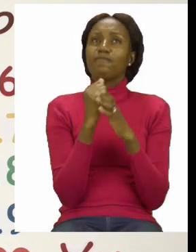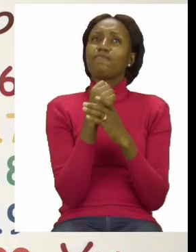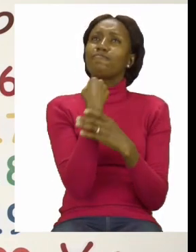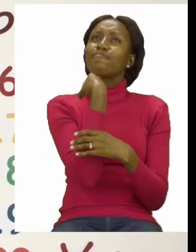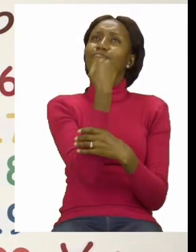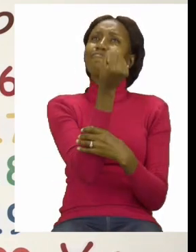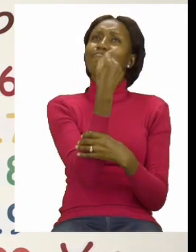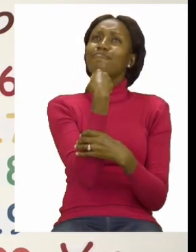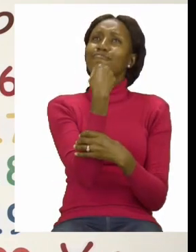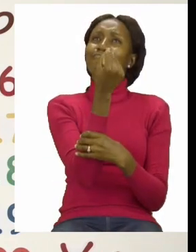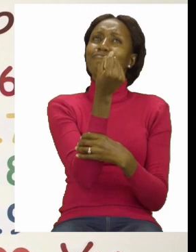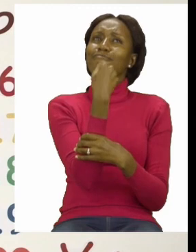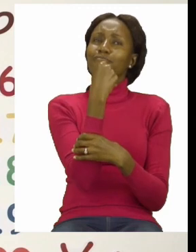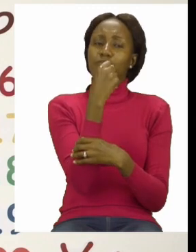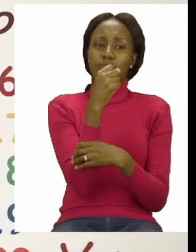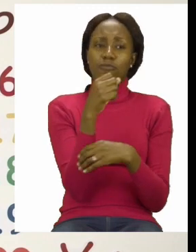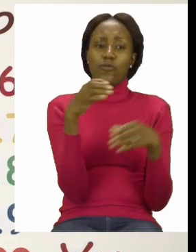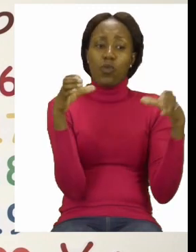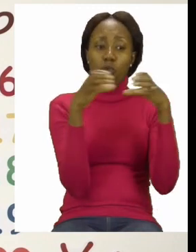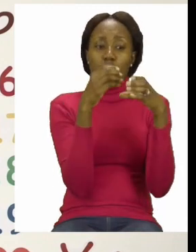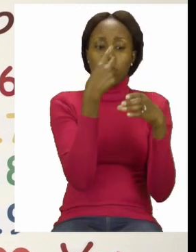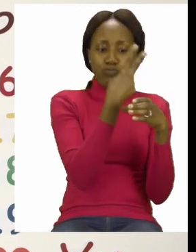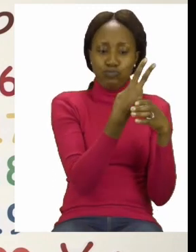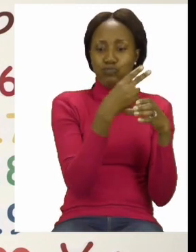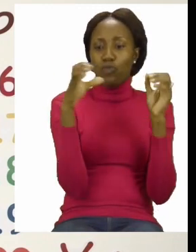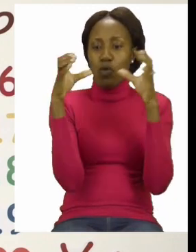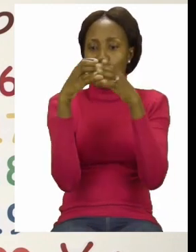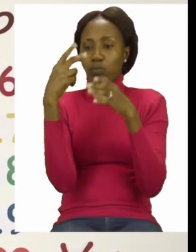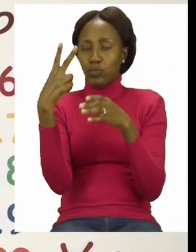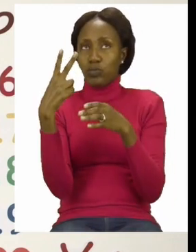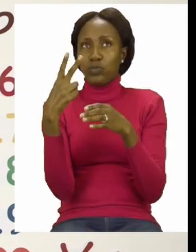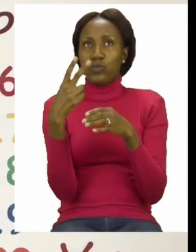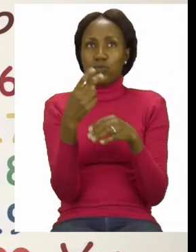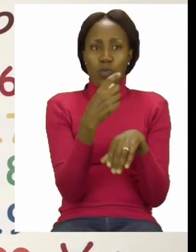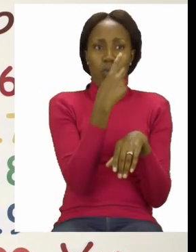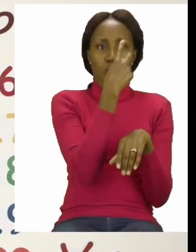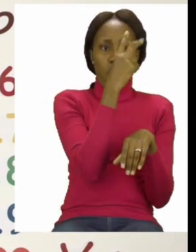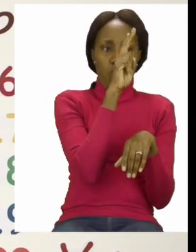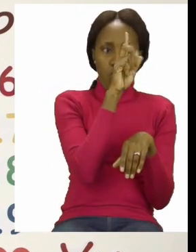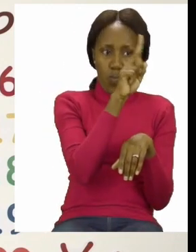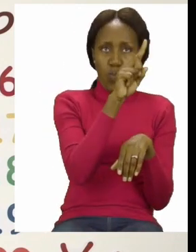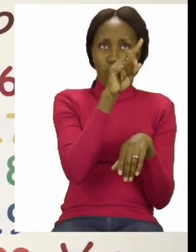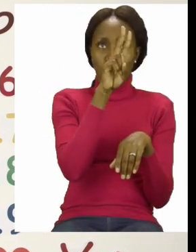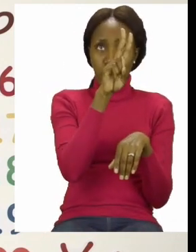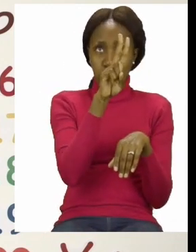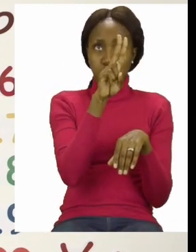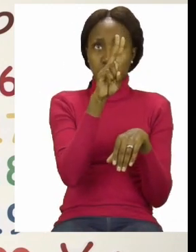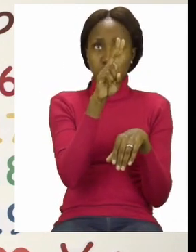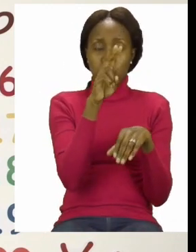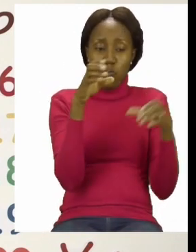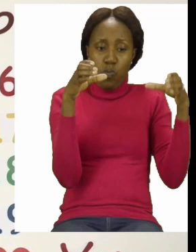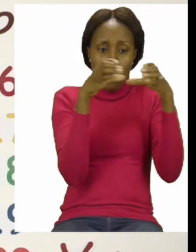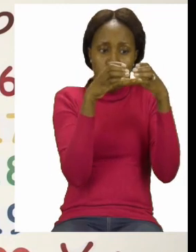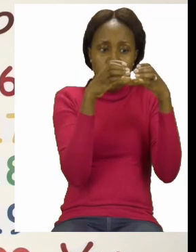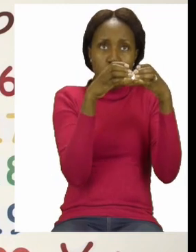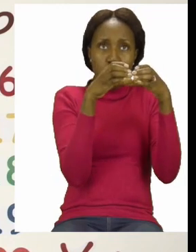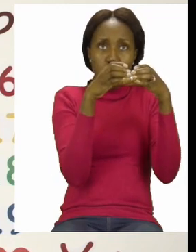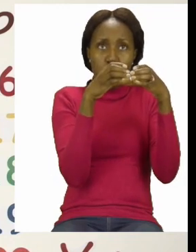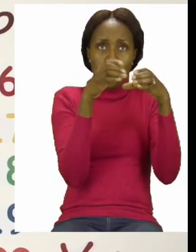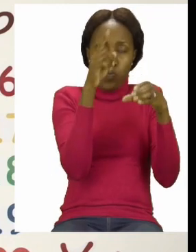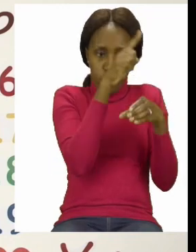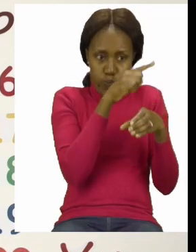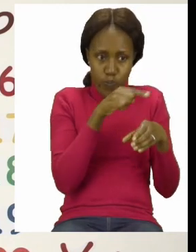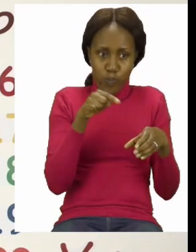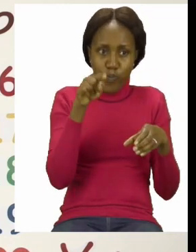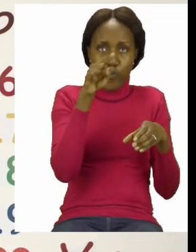to make groups of 2, which means we count 1, 2. So the 2 that we have counted, we're going